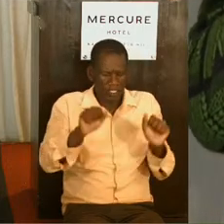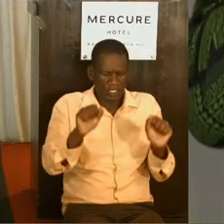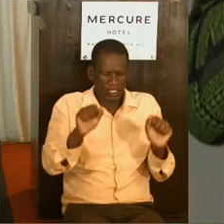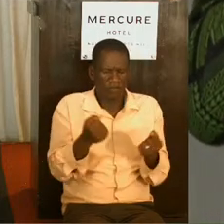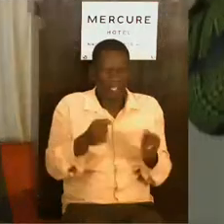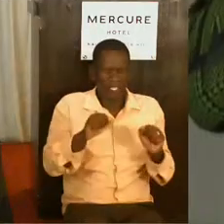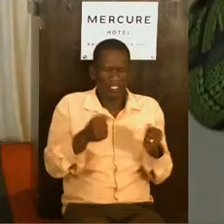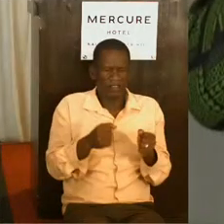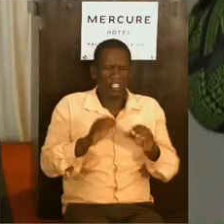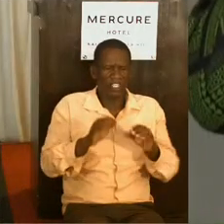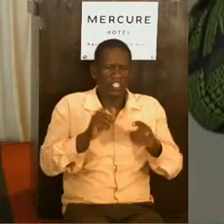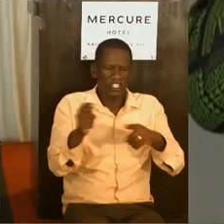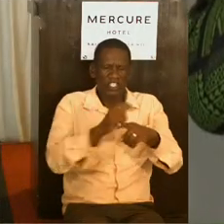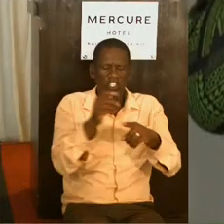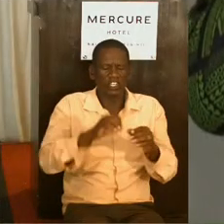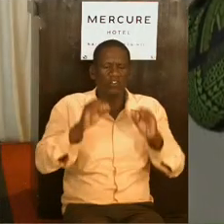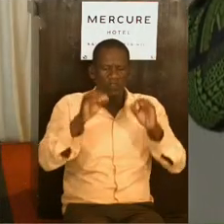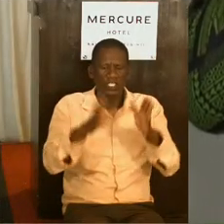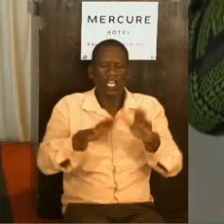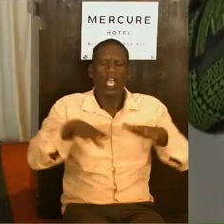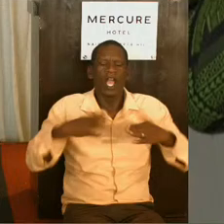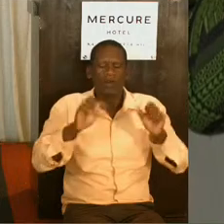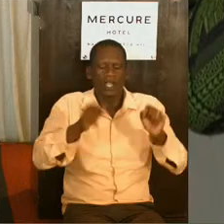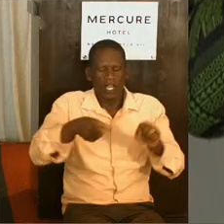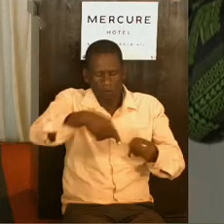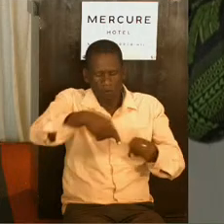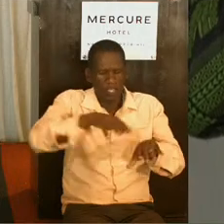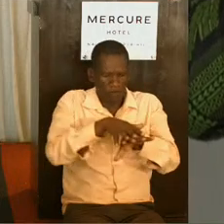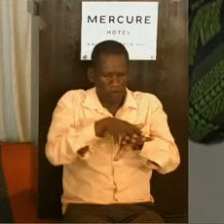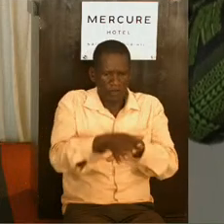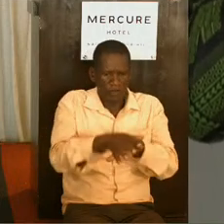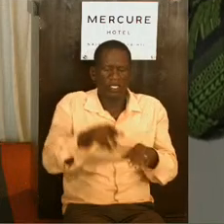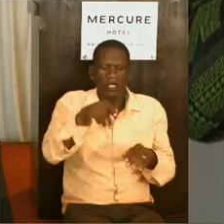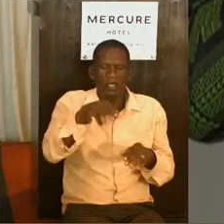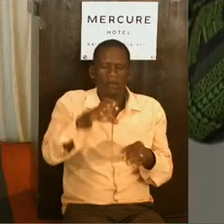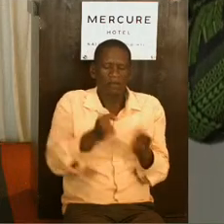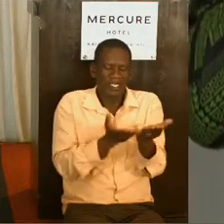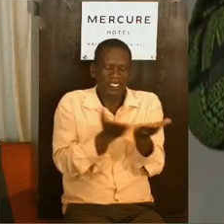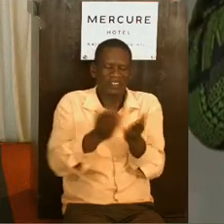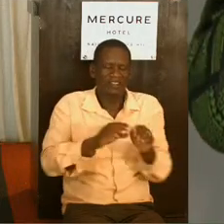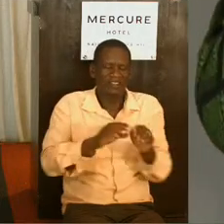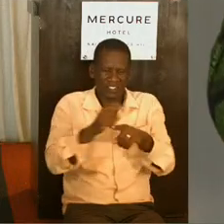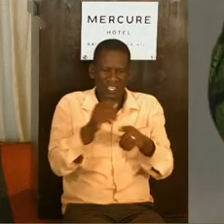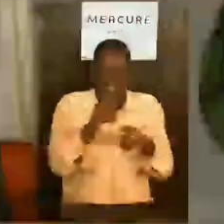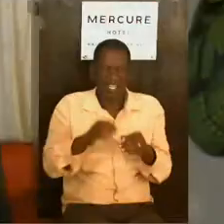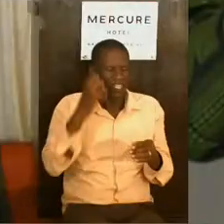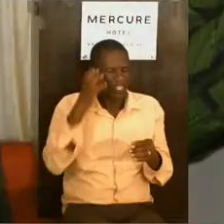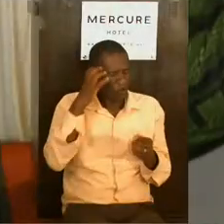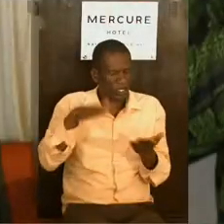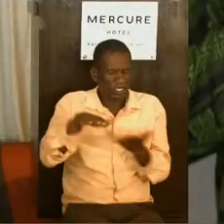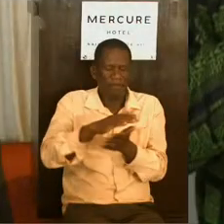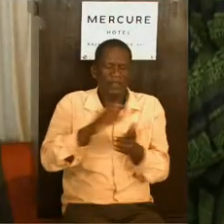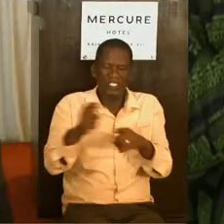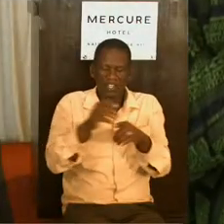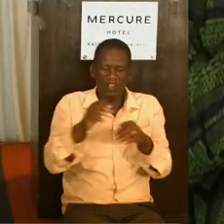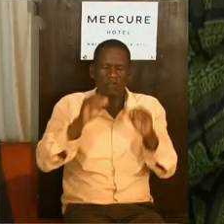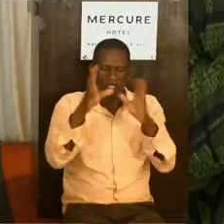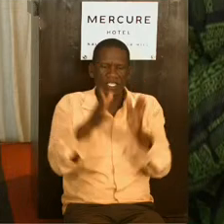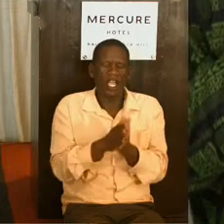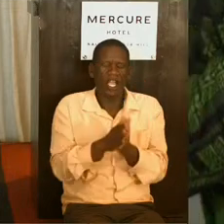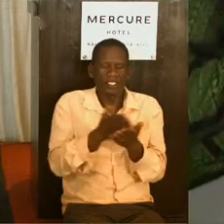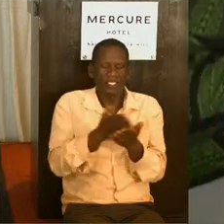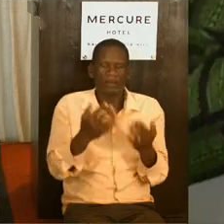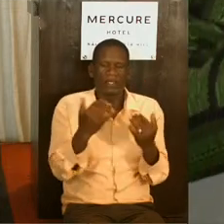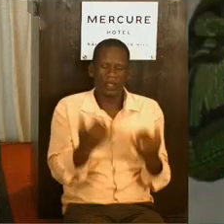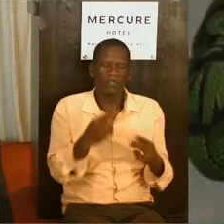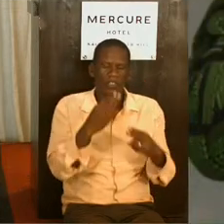pre-service training of teachers how can we influence the pre-service training the the college-based training for teachers and then there's something that